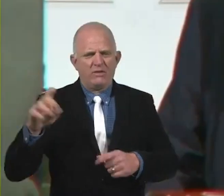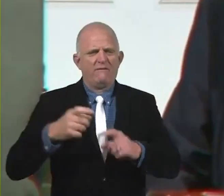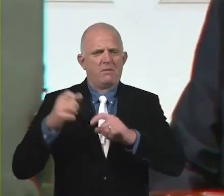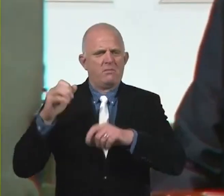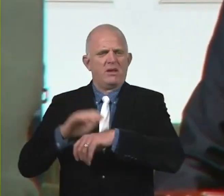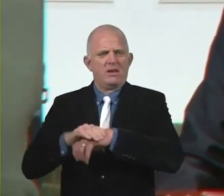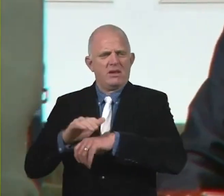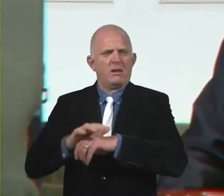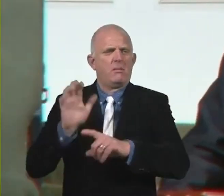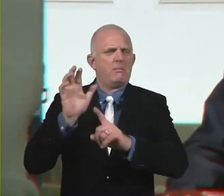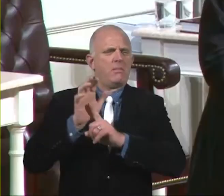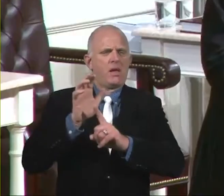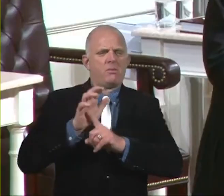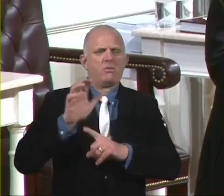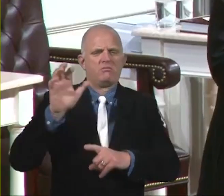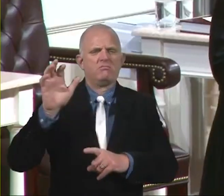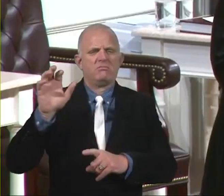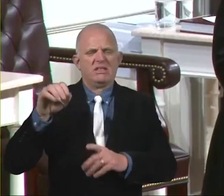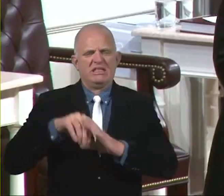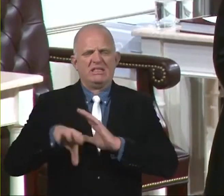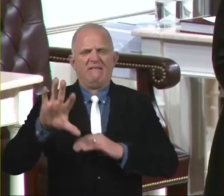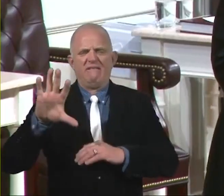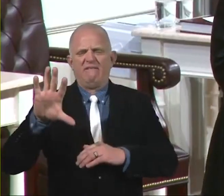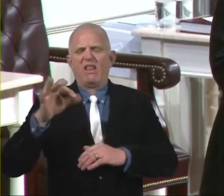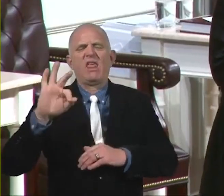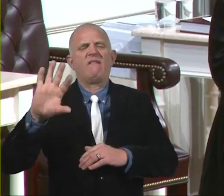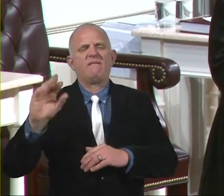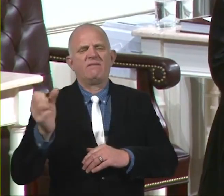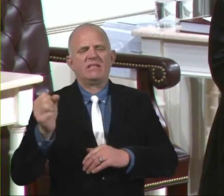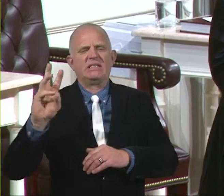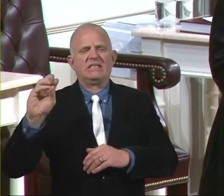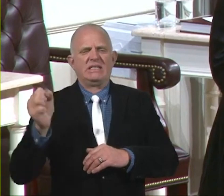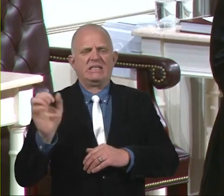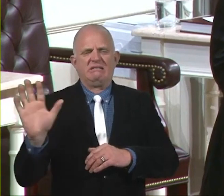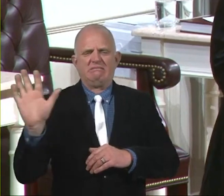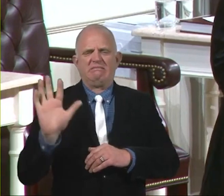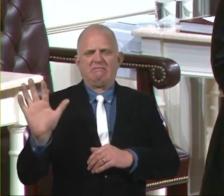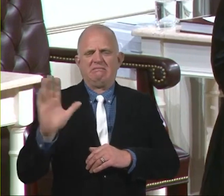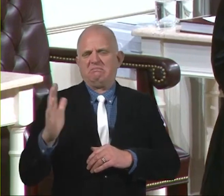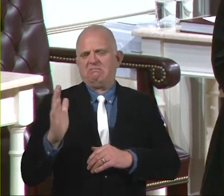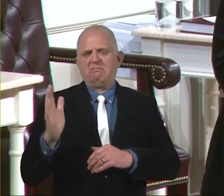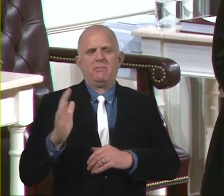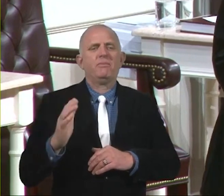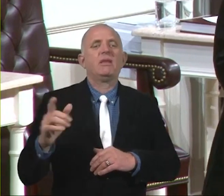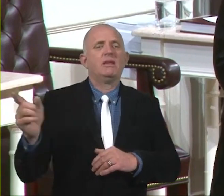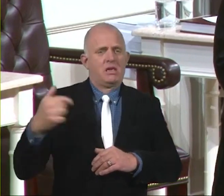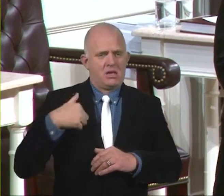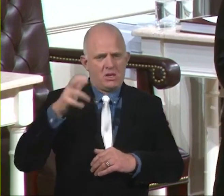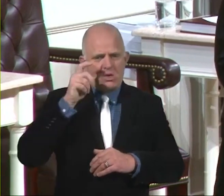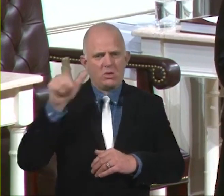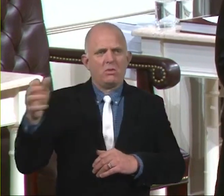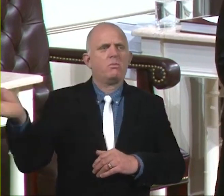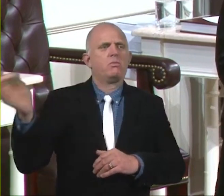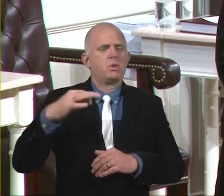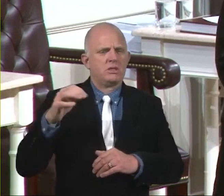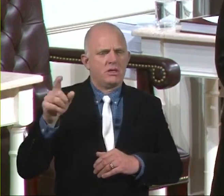and 60s, 1950 and 60. And I got to hear him. And he had a